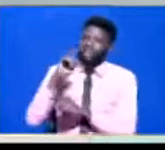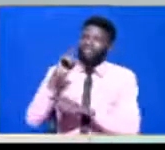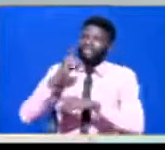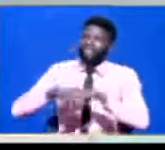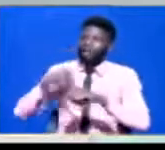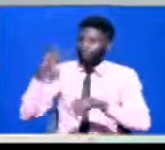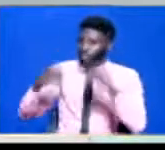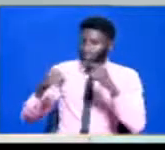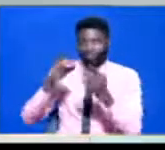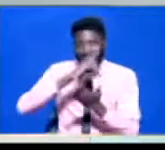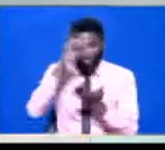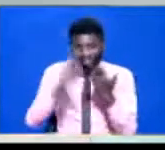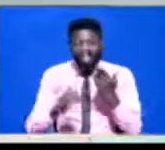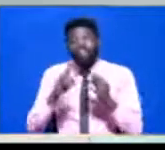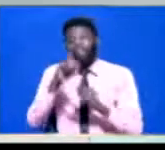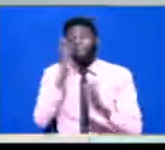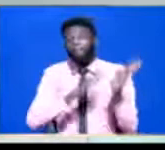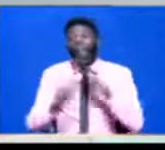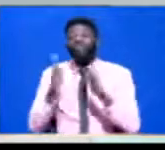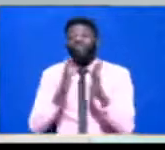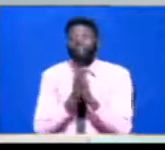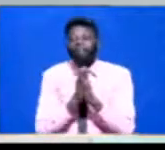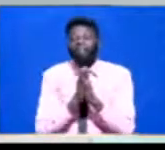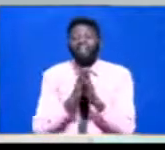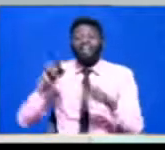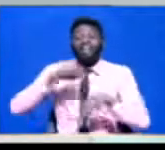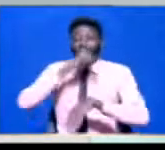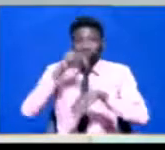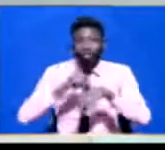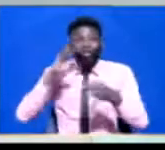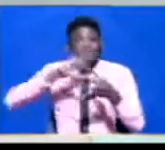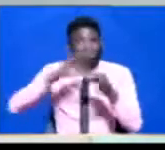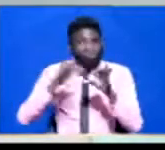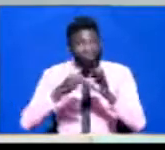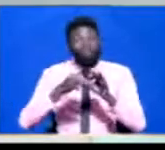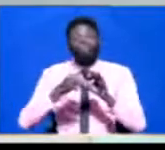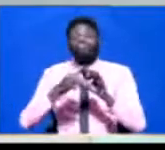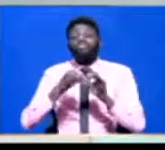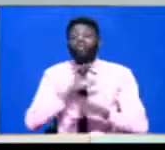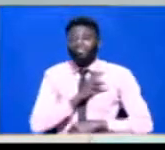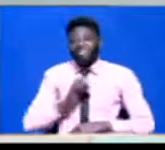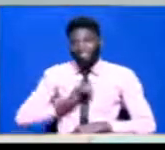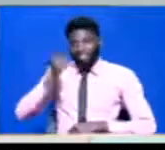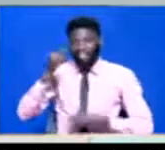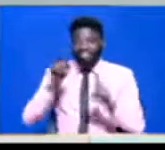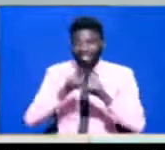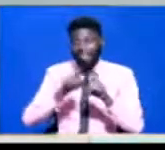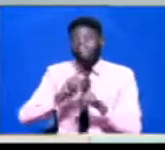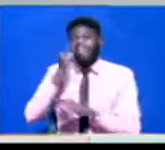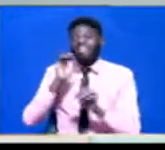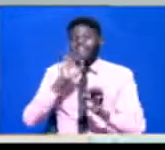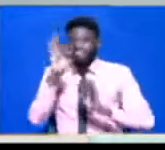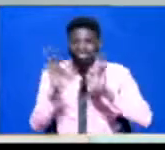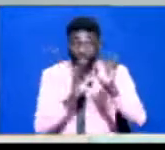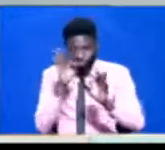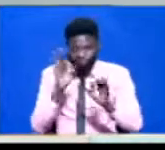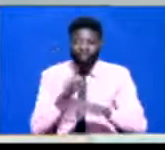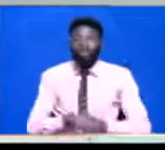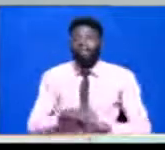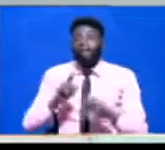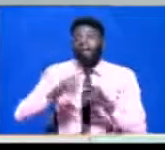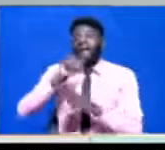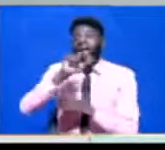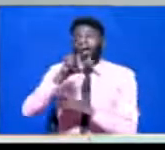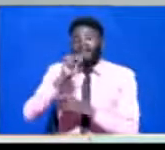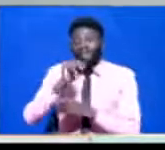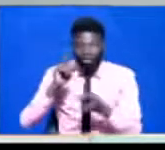in collaboration with the National Olympic Committee of Kenya NOC-K and the Kenya Fashion Council. The three, Allan Mmbasu, Samchi Digital and